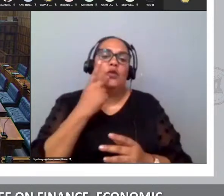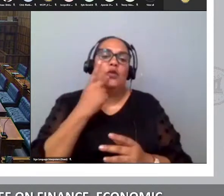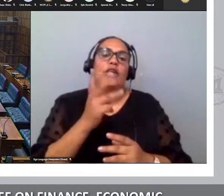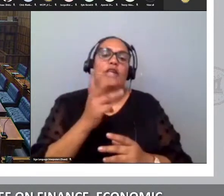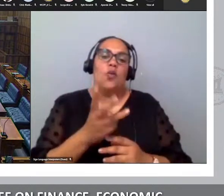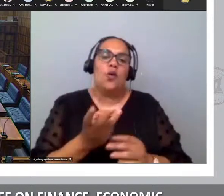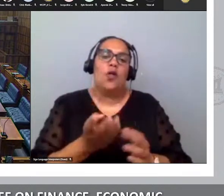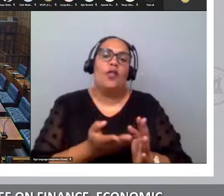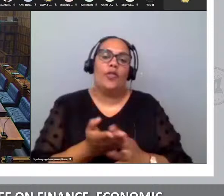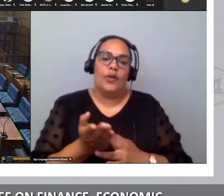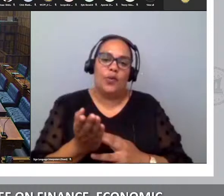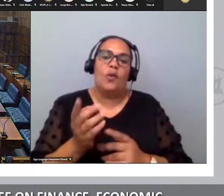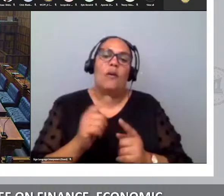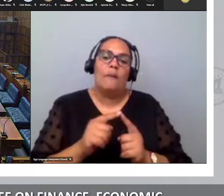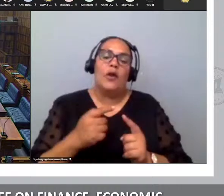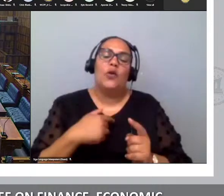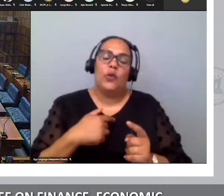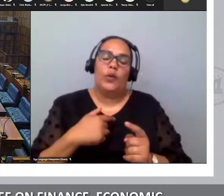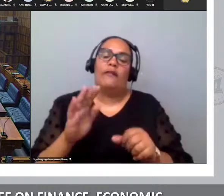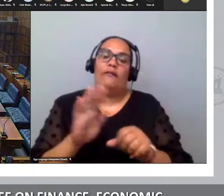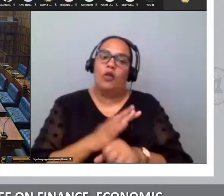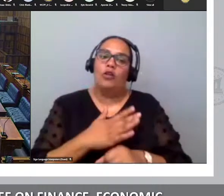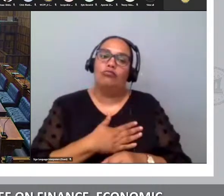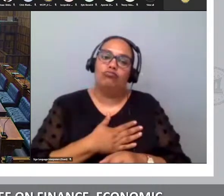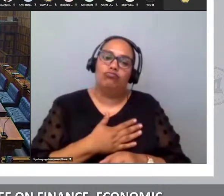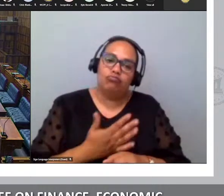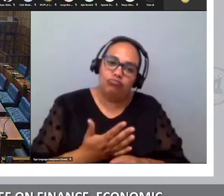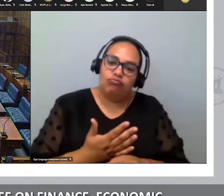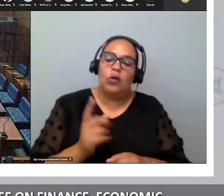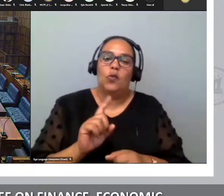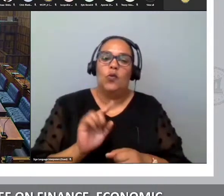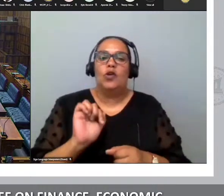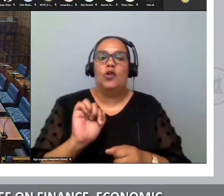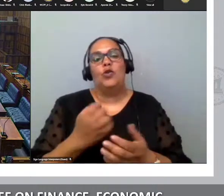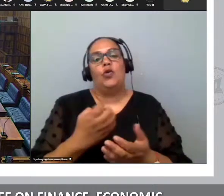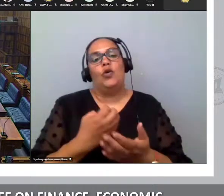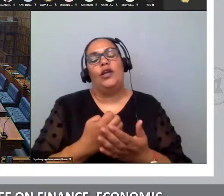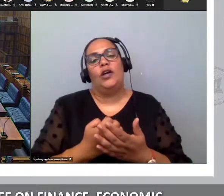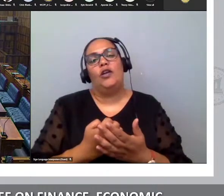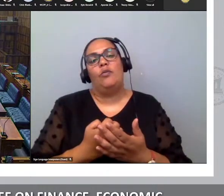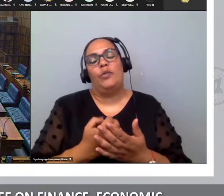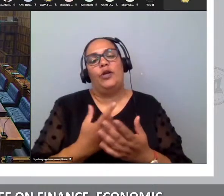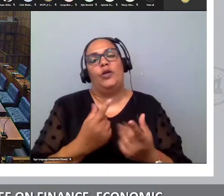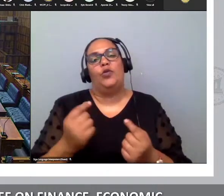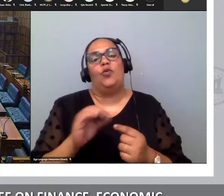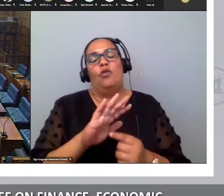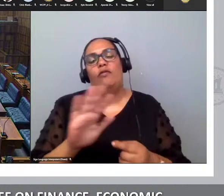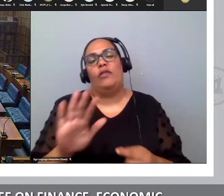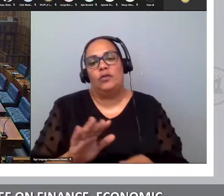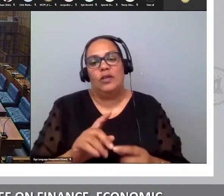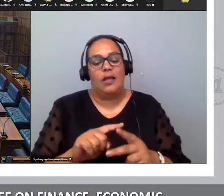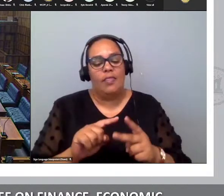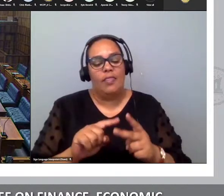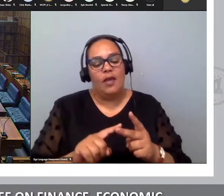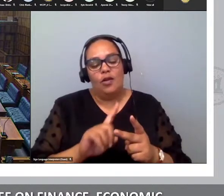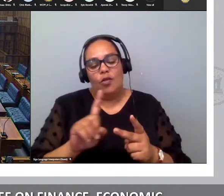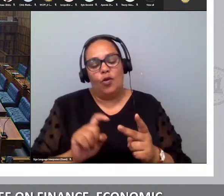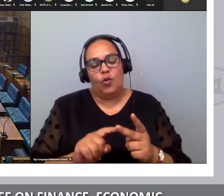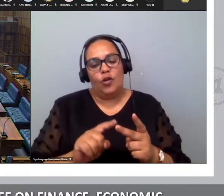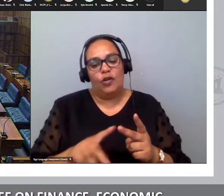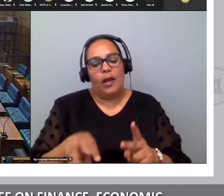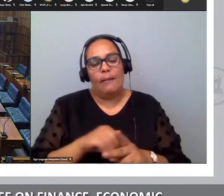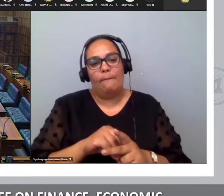through and uh we are fully appreciative of the economic spin-offs all those then to the question uh